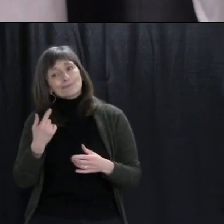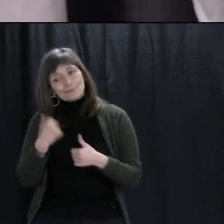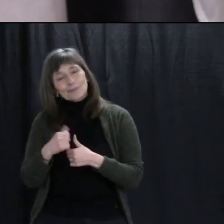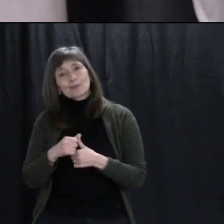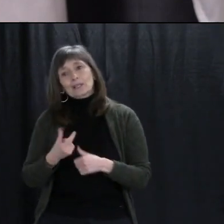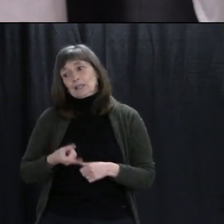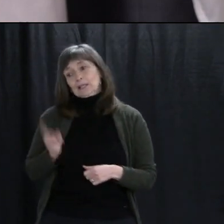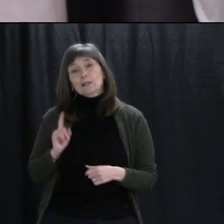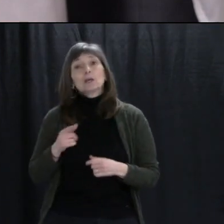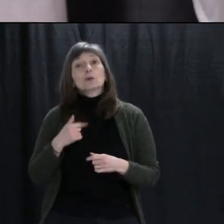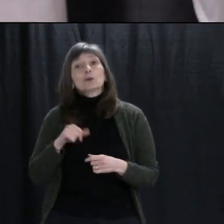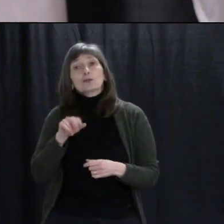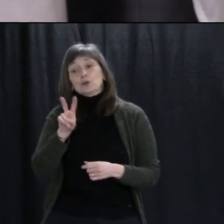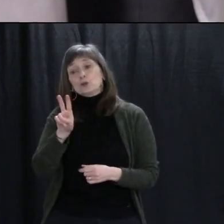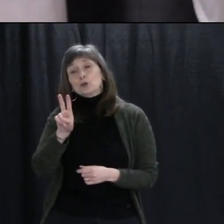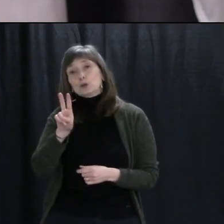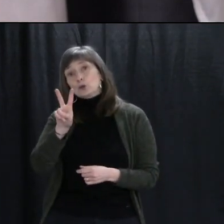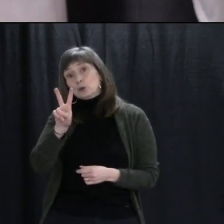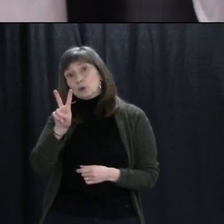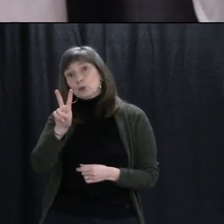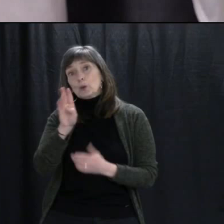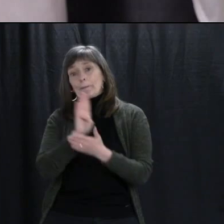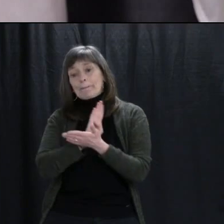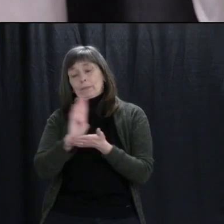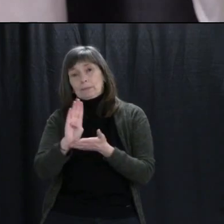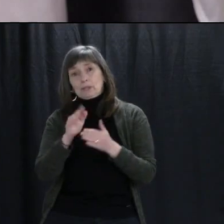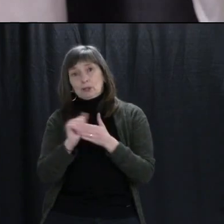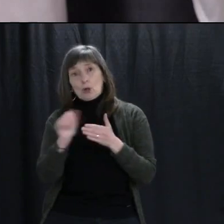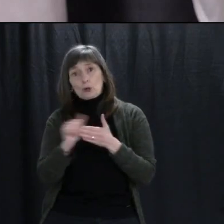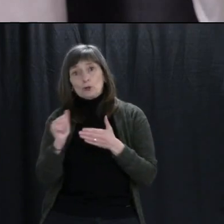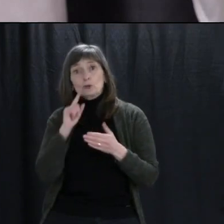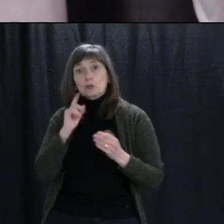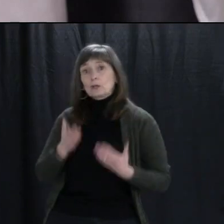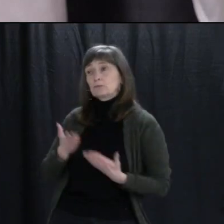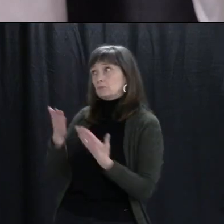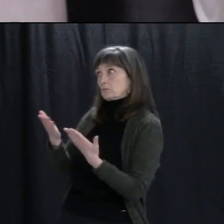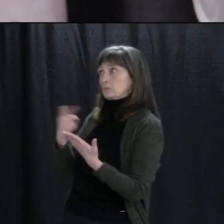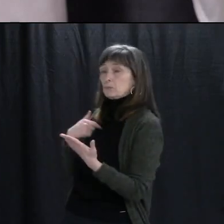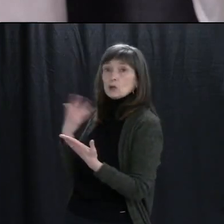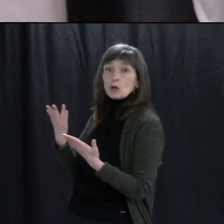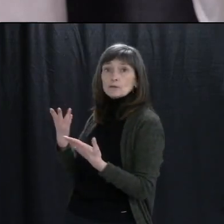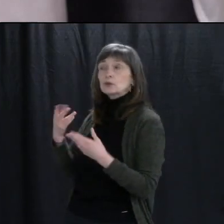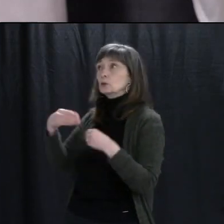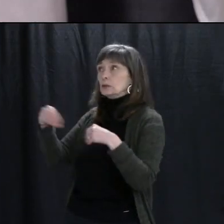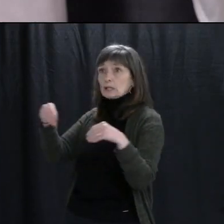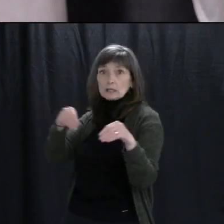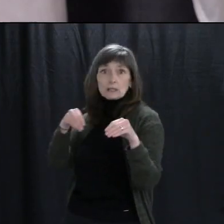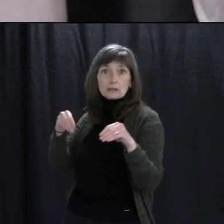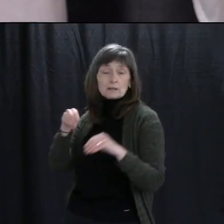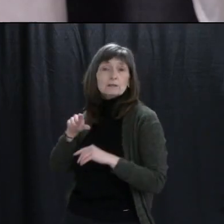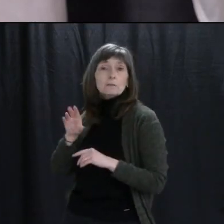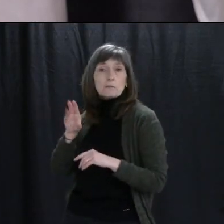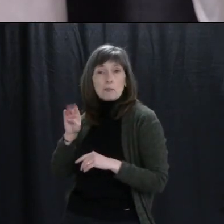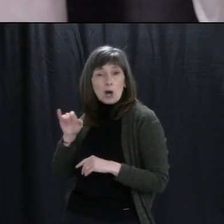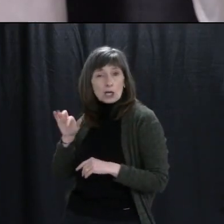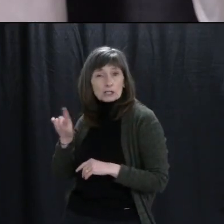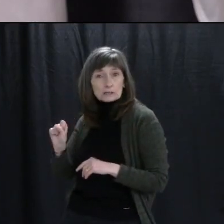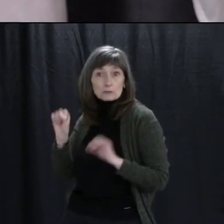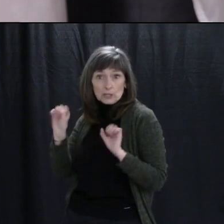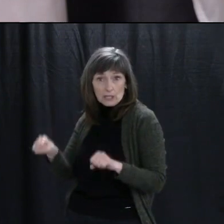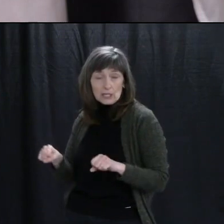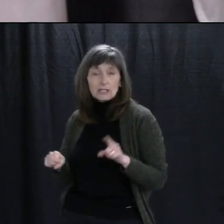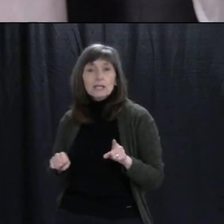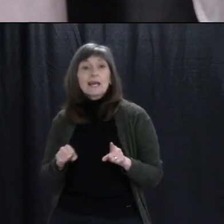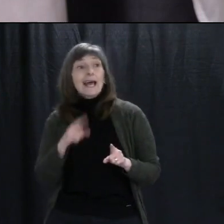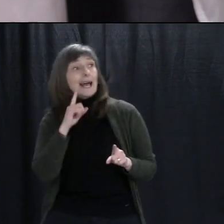Assembly that we can now go to markets. We've had some success in the markets this week, which has been supported, by the way, of the Bank of Canada, which